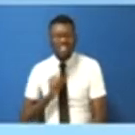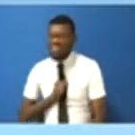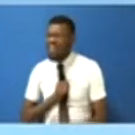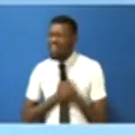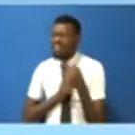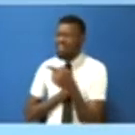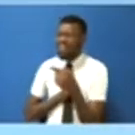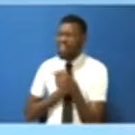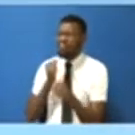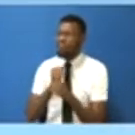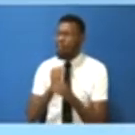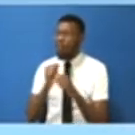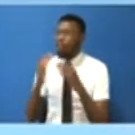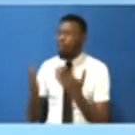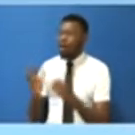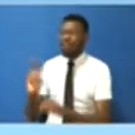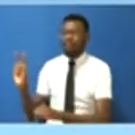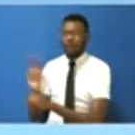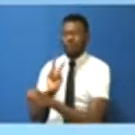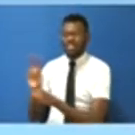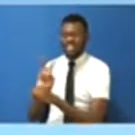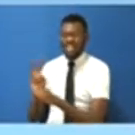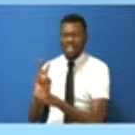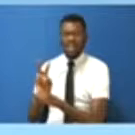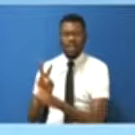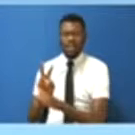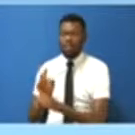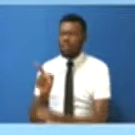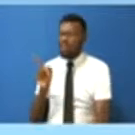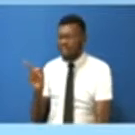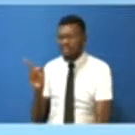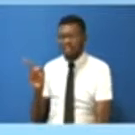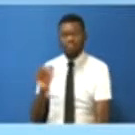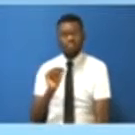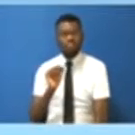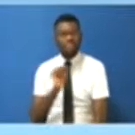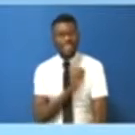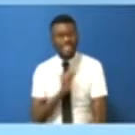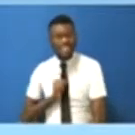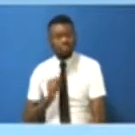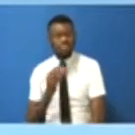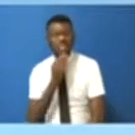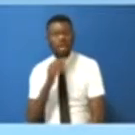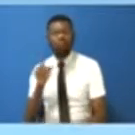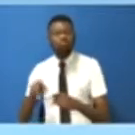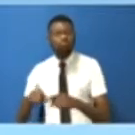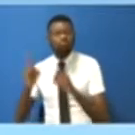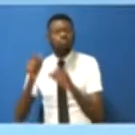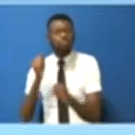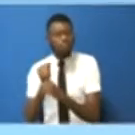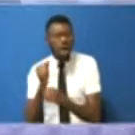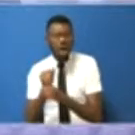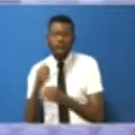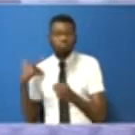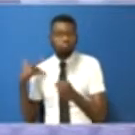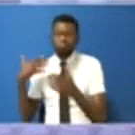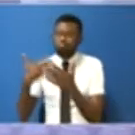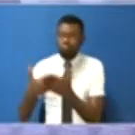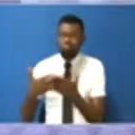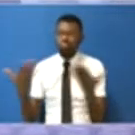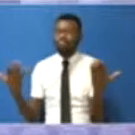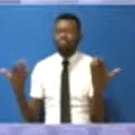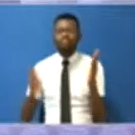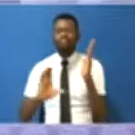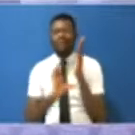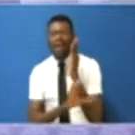work is also oversight and and senator sarkarja you had a chance to be seen in